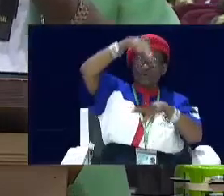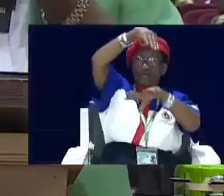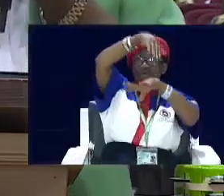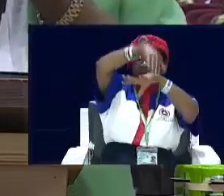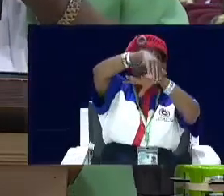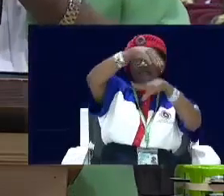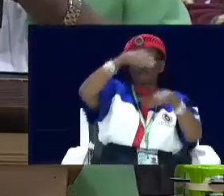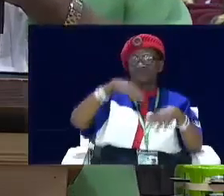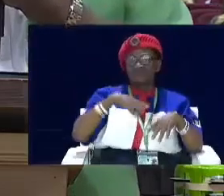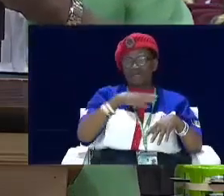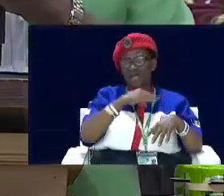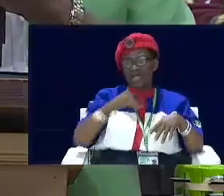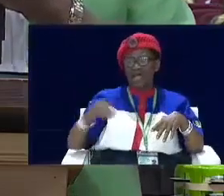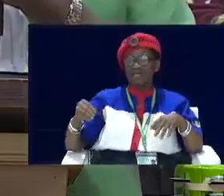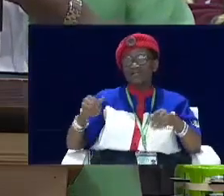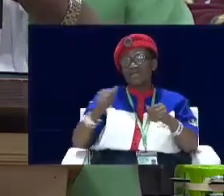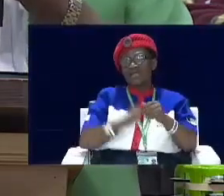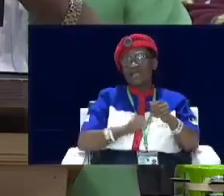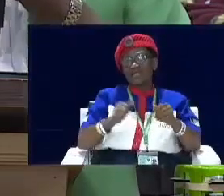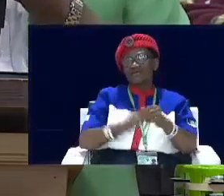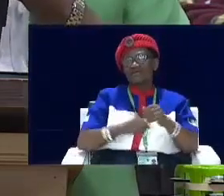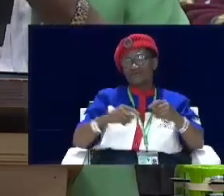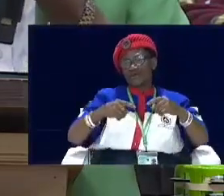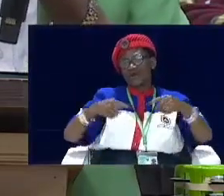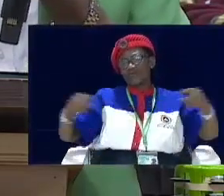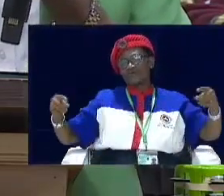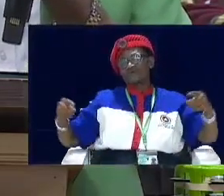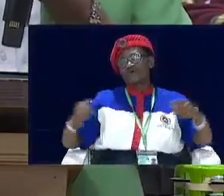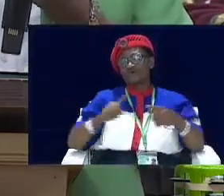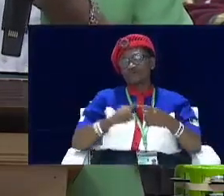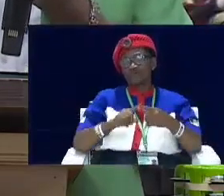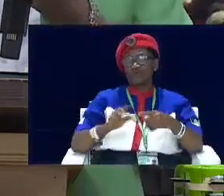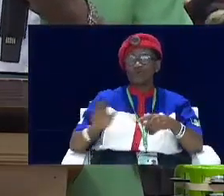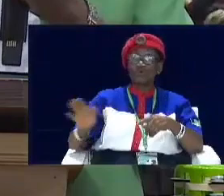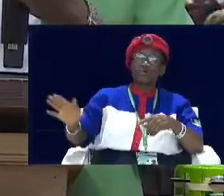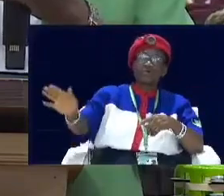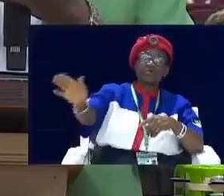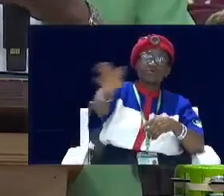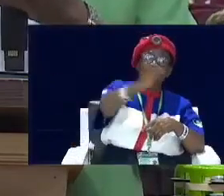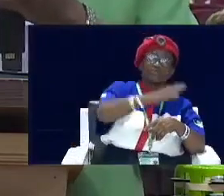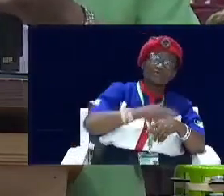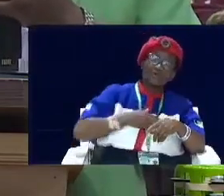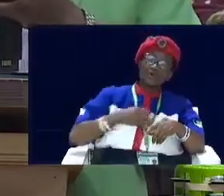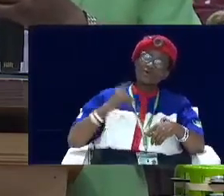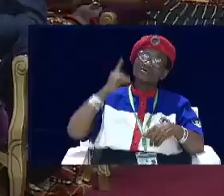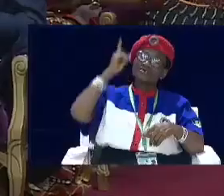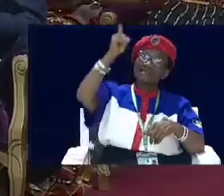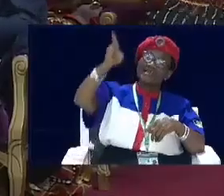And every opposition to your destiny will be scattered.